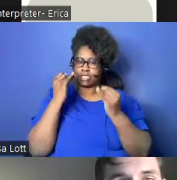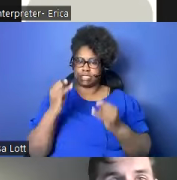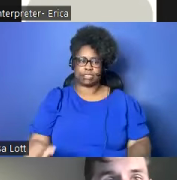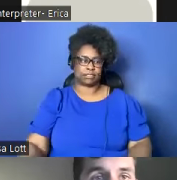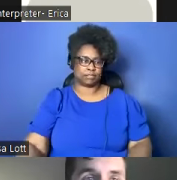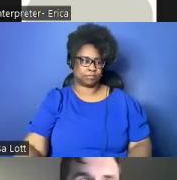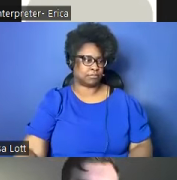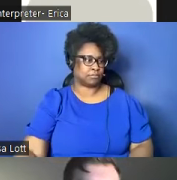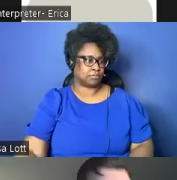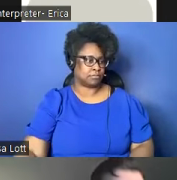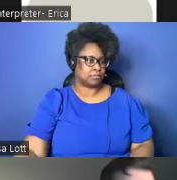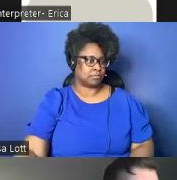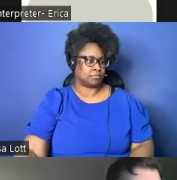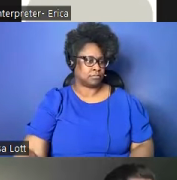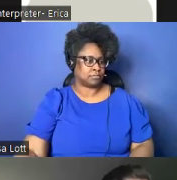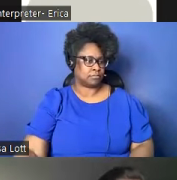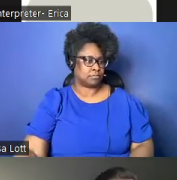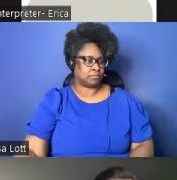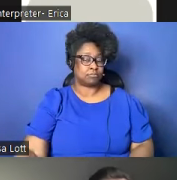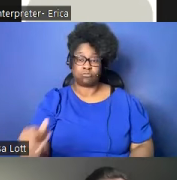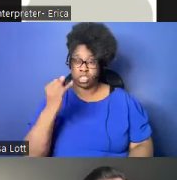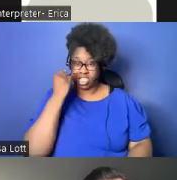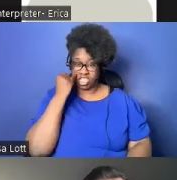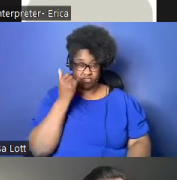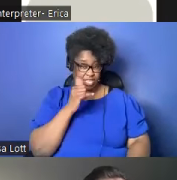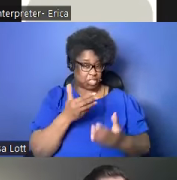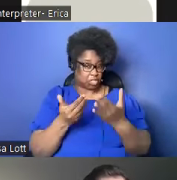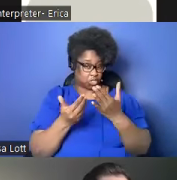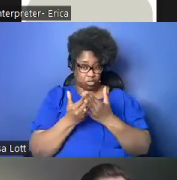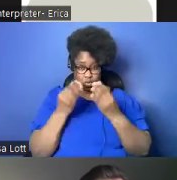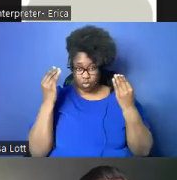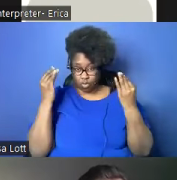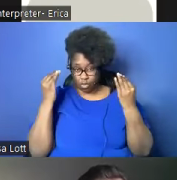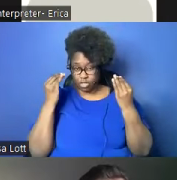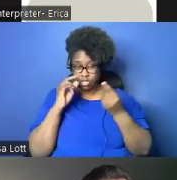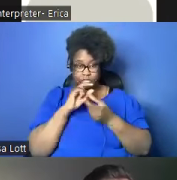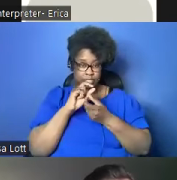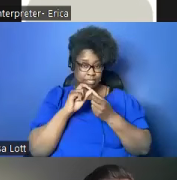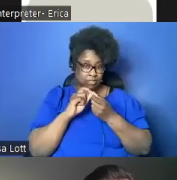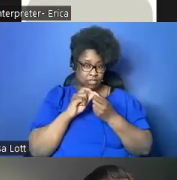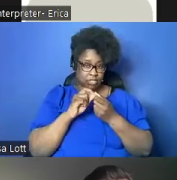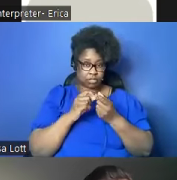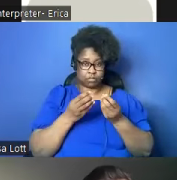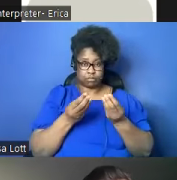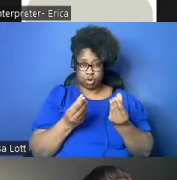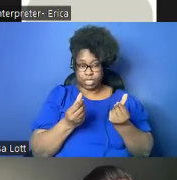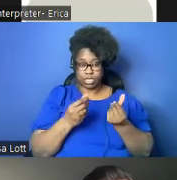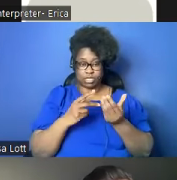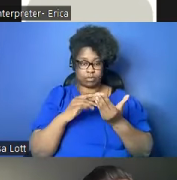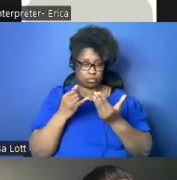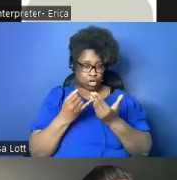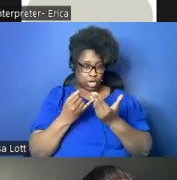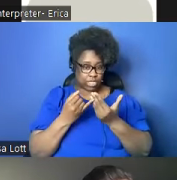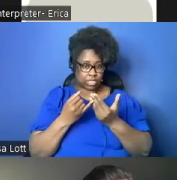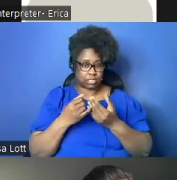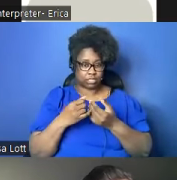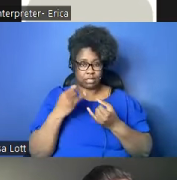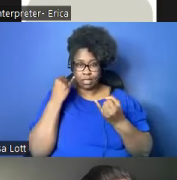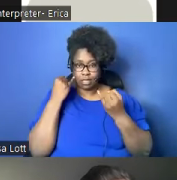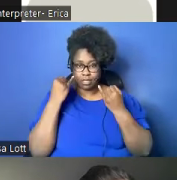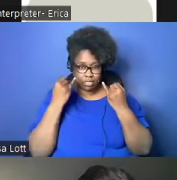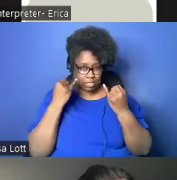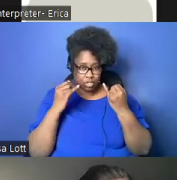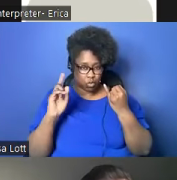So again, if there's any new thoughts on specific properties or specific projects, as well as ideas on where a resilience hub